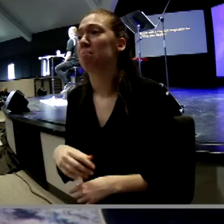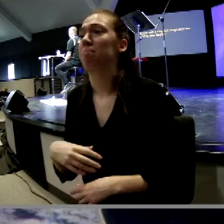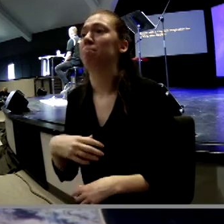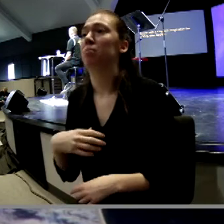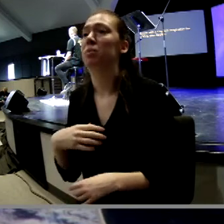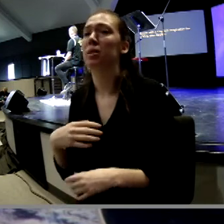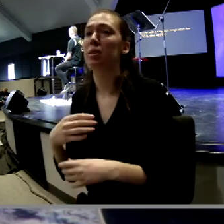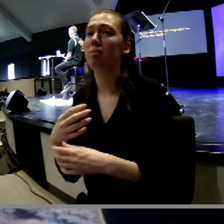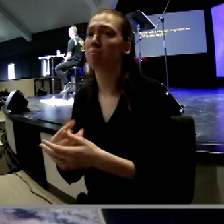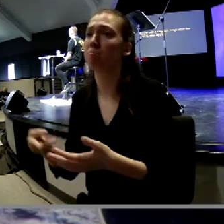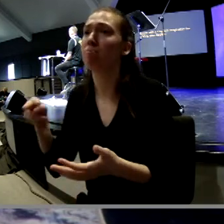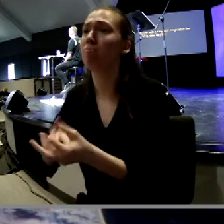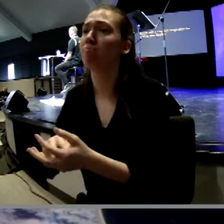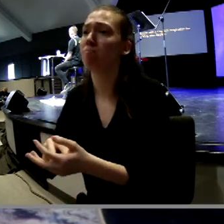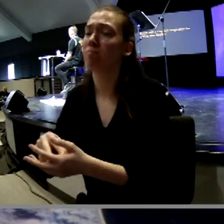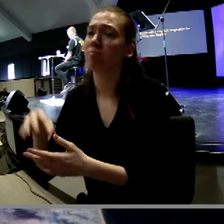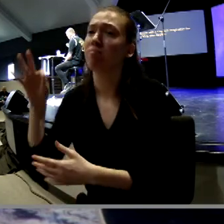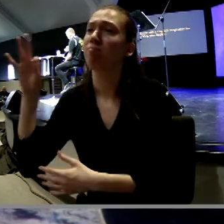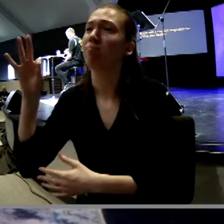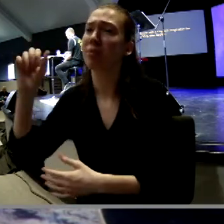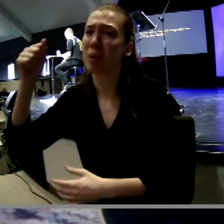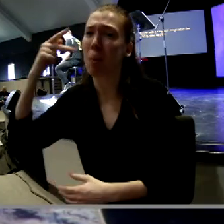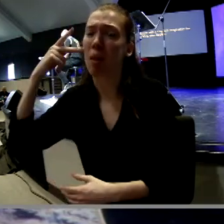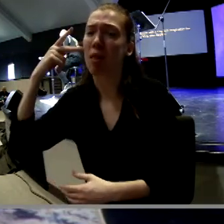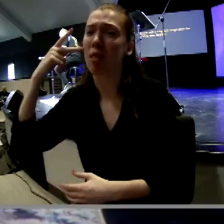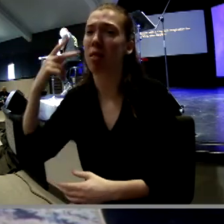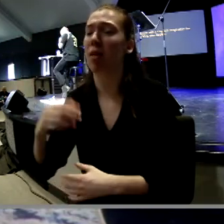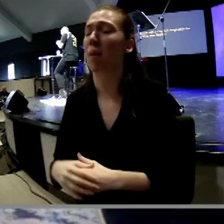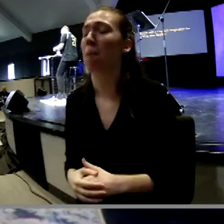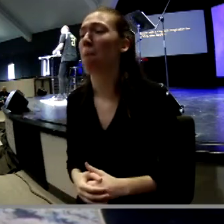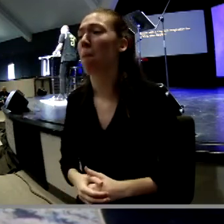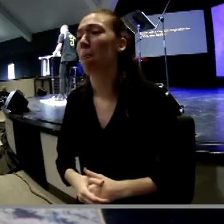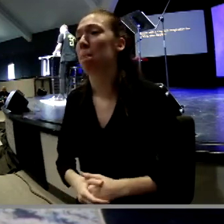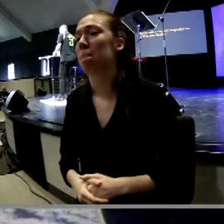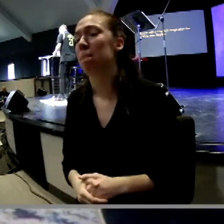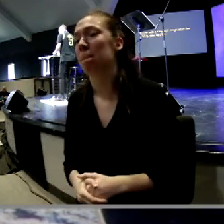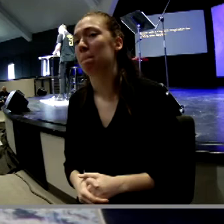reclaimed as a church in this city for such a time as this.